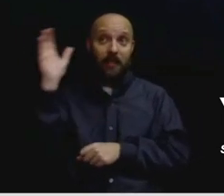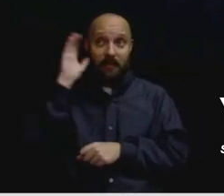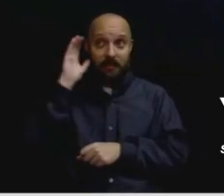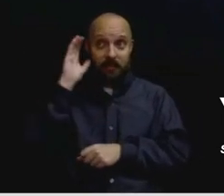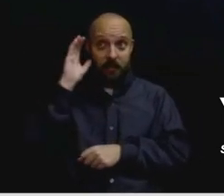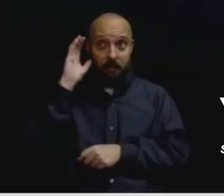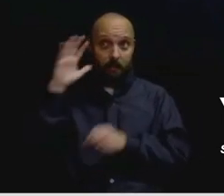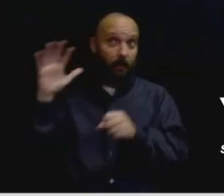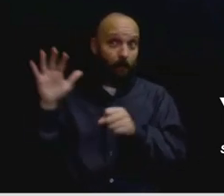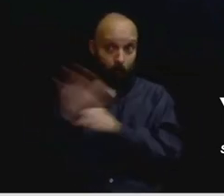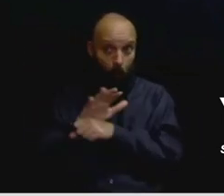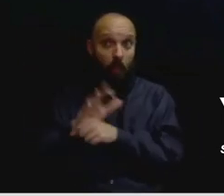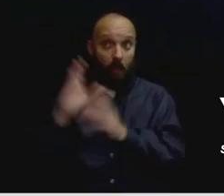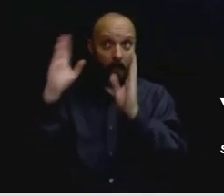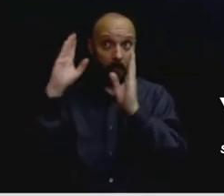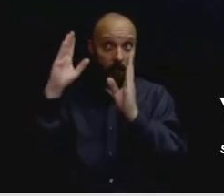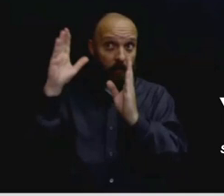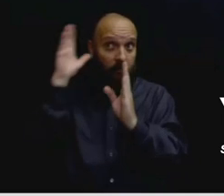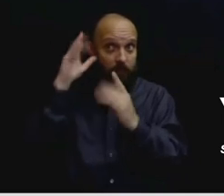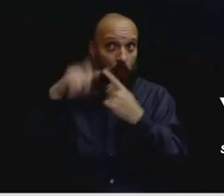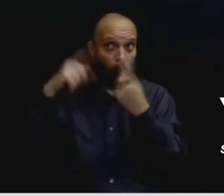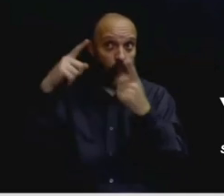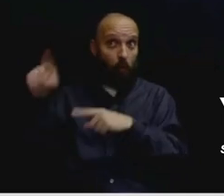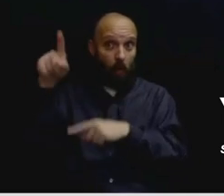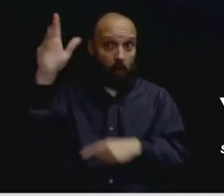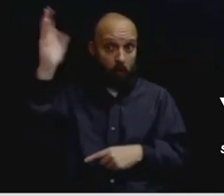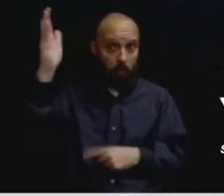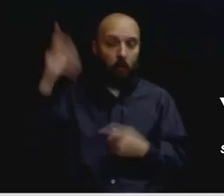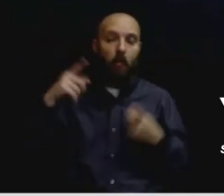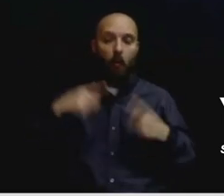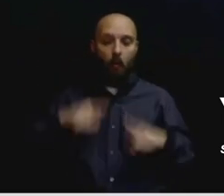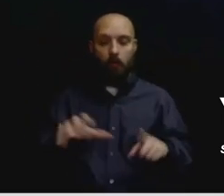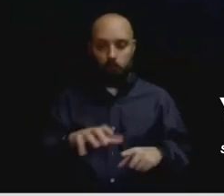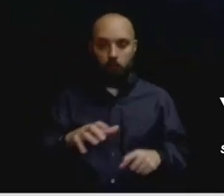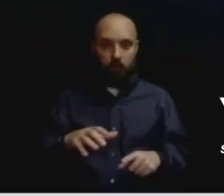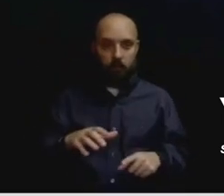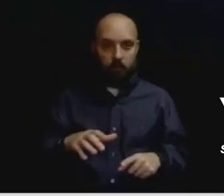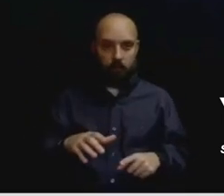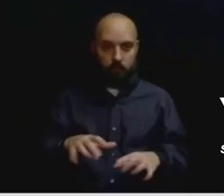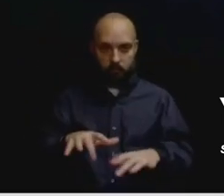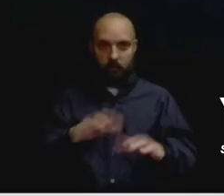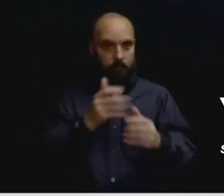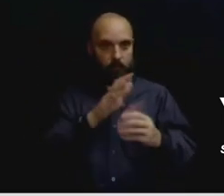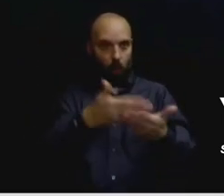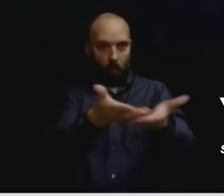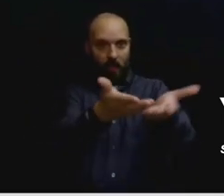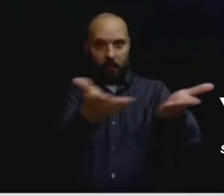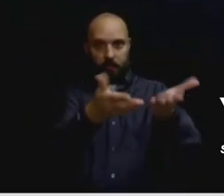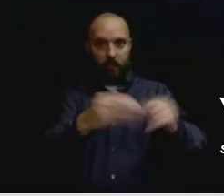fully listening to what was going on while doing everything there.